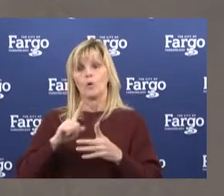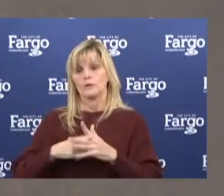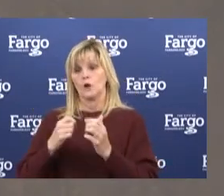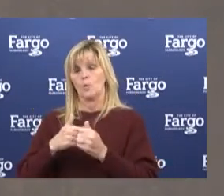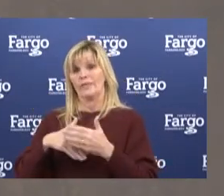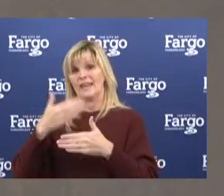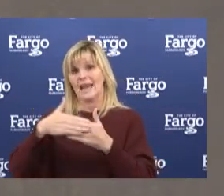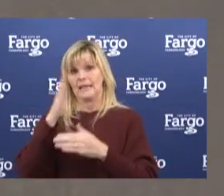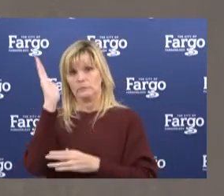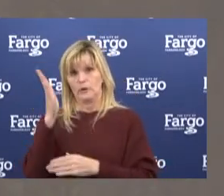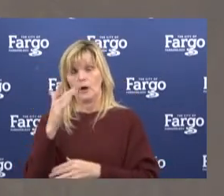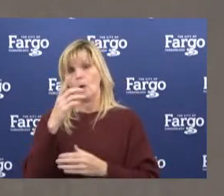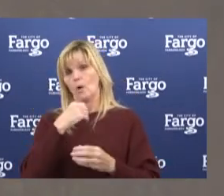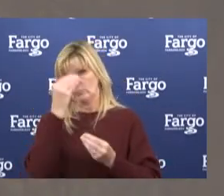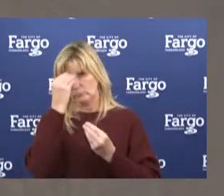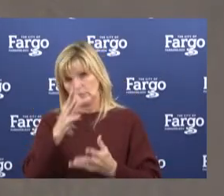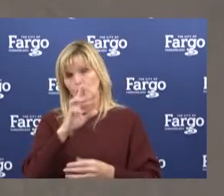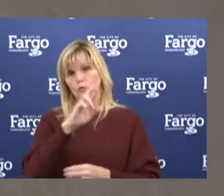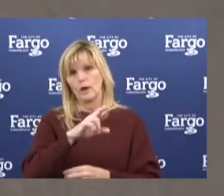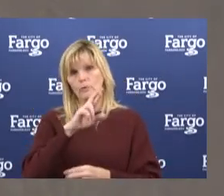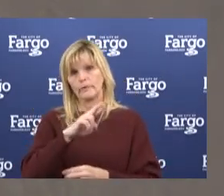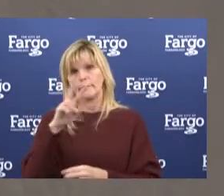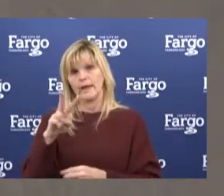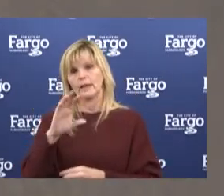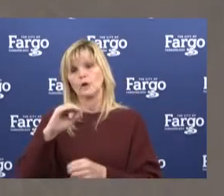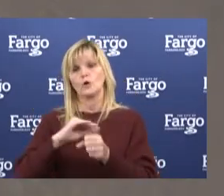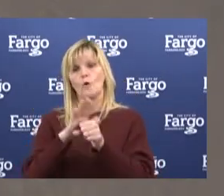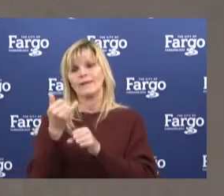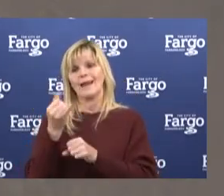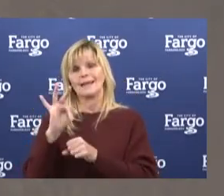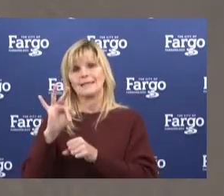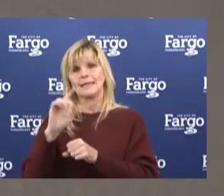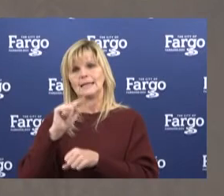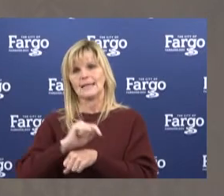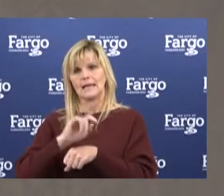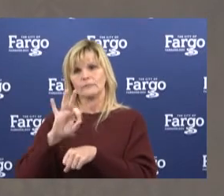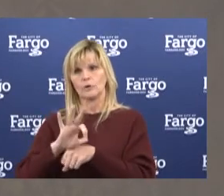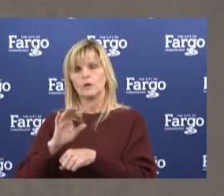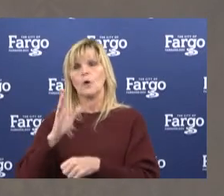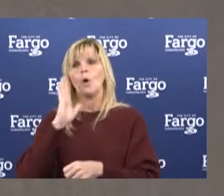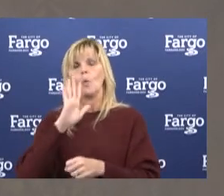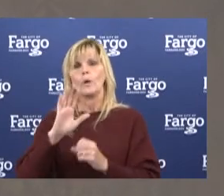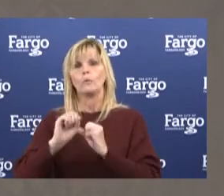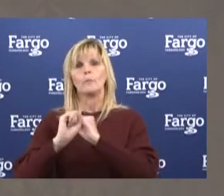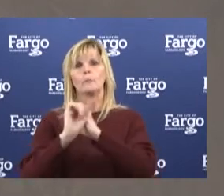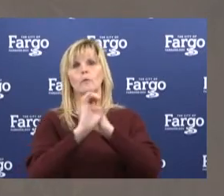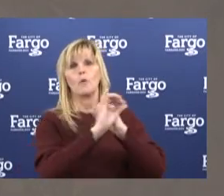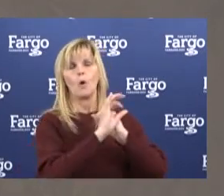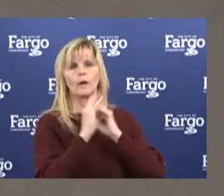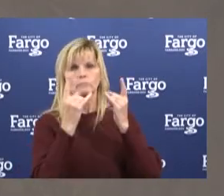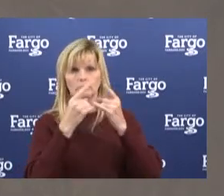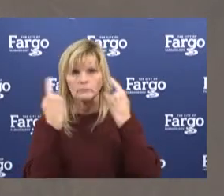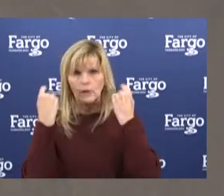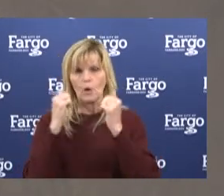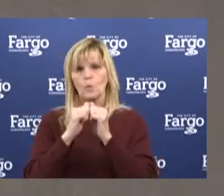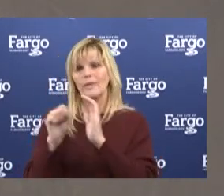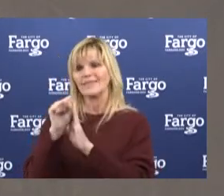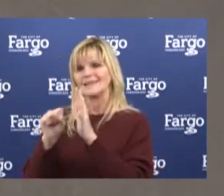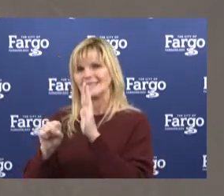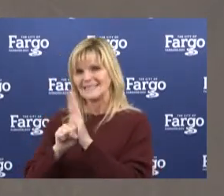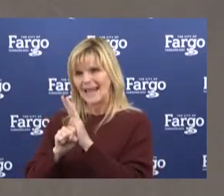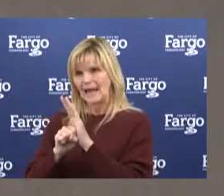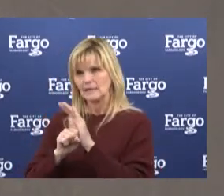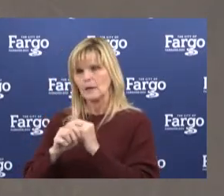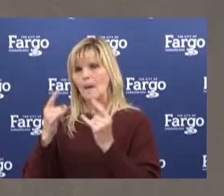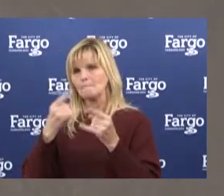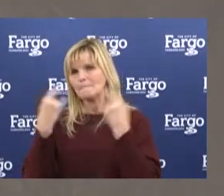to announce that the Red River Valley COVID-19 Task Force will be unveiling a masking campaign in harmony with the statewide Mask Up